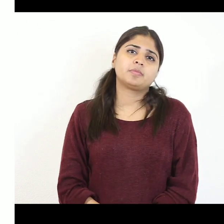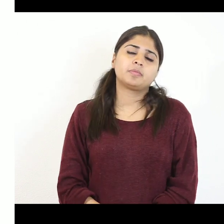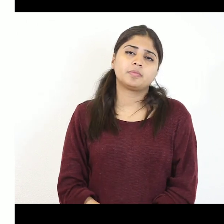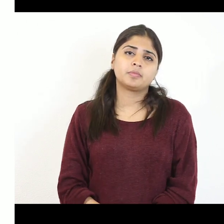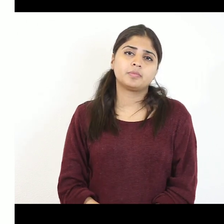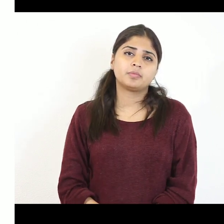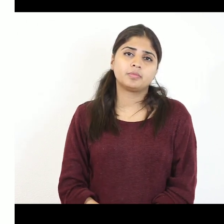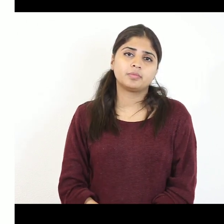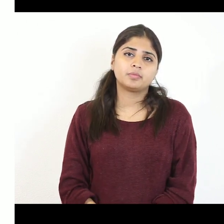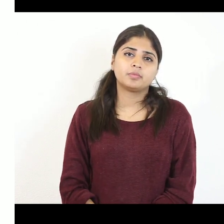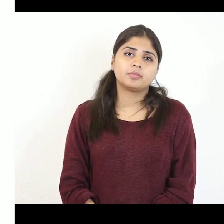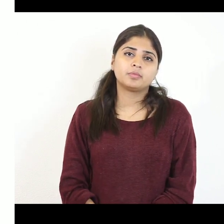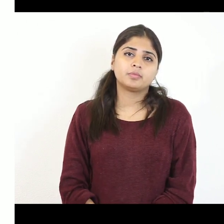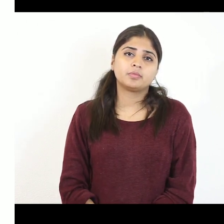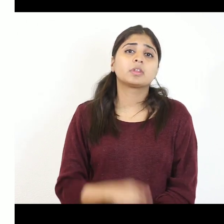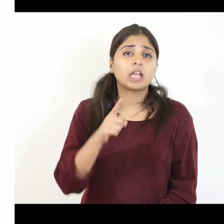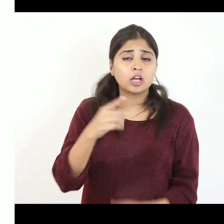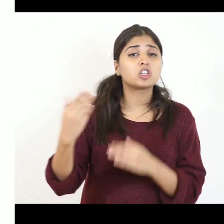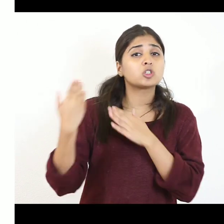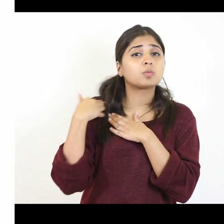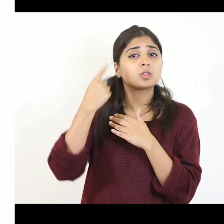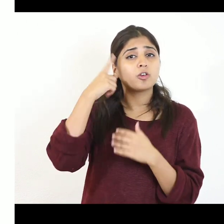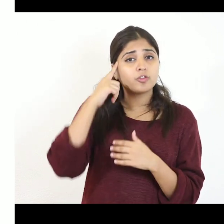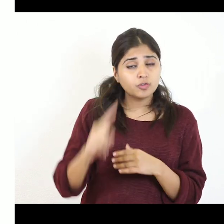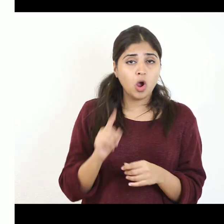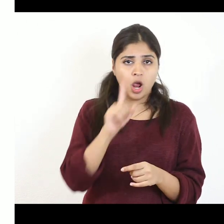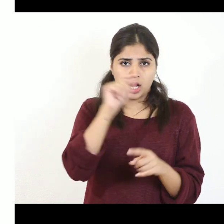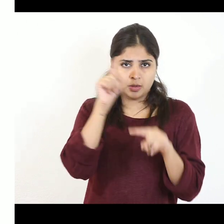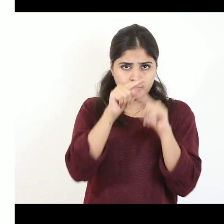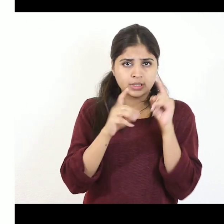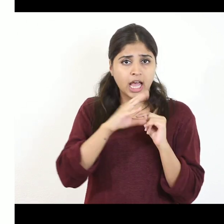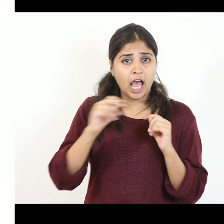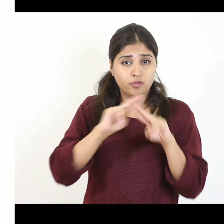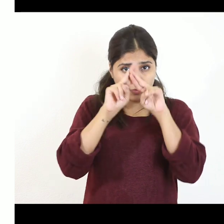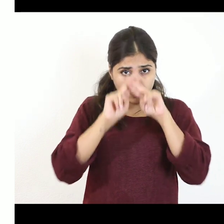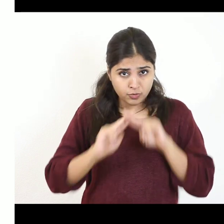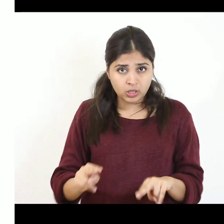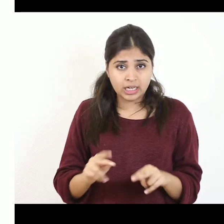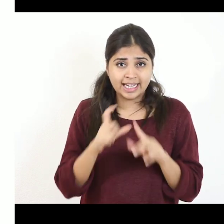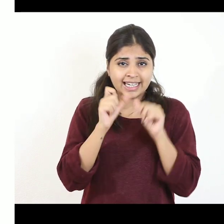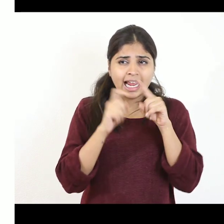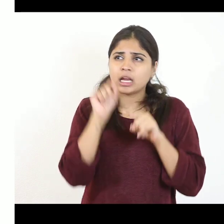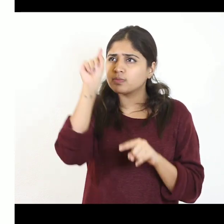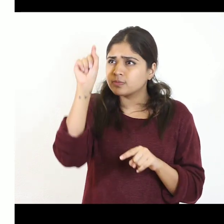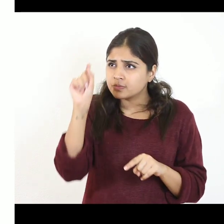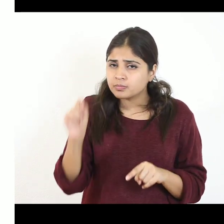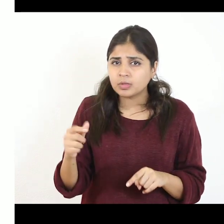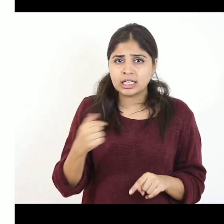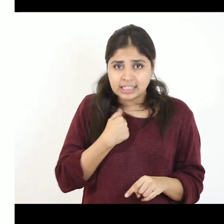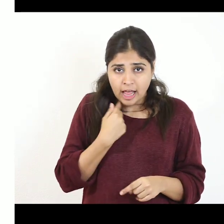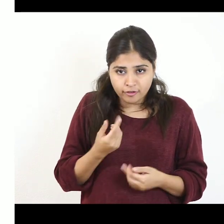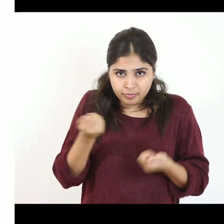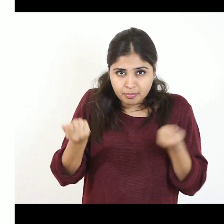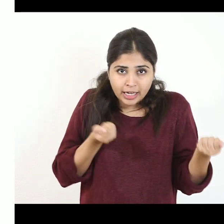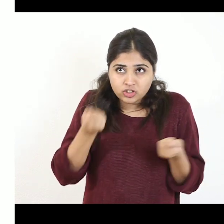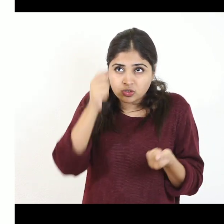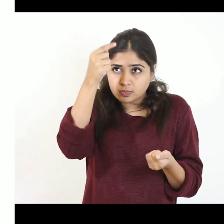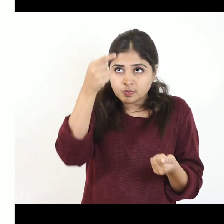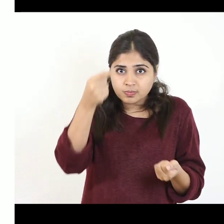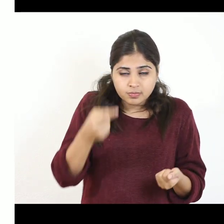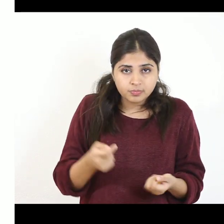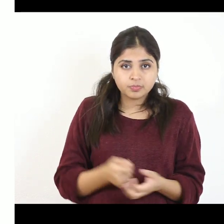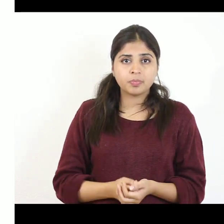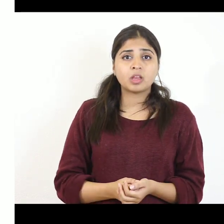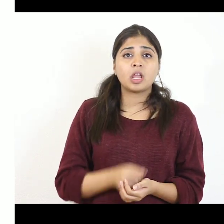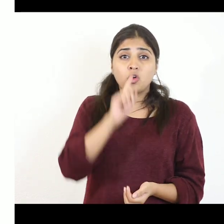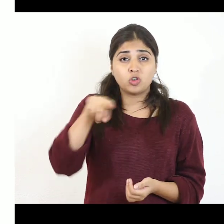They are responsible for the accuracy and completeness of data elements that they maintain.